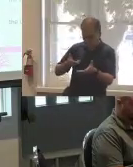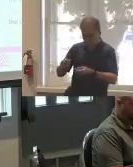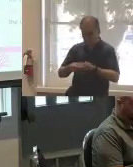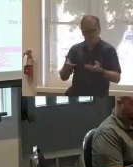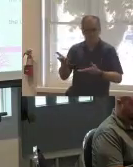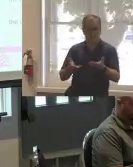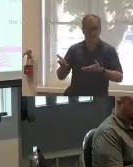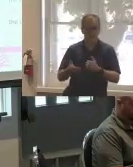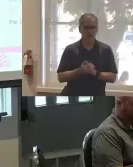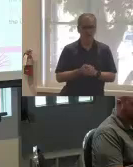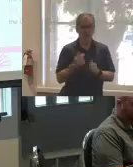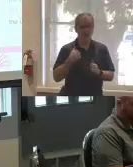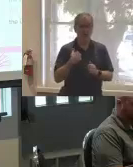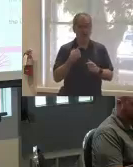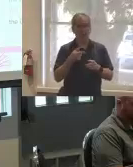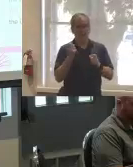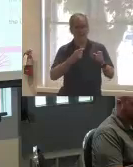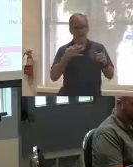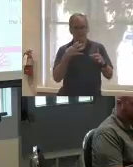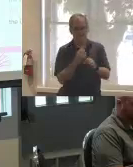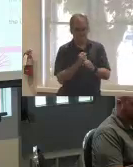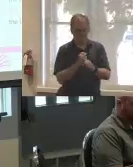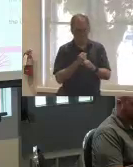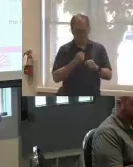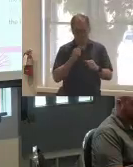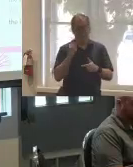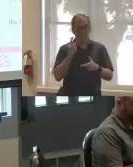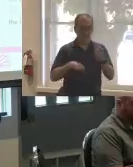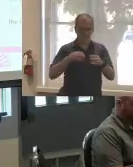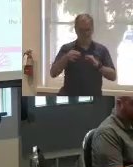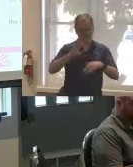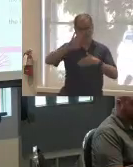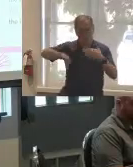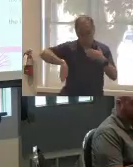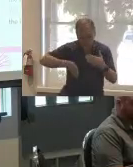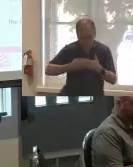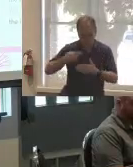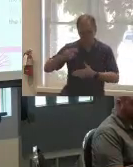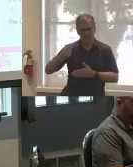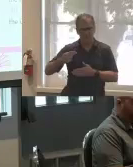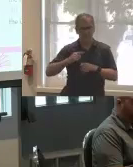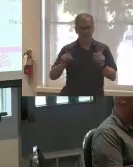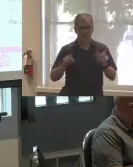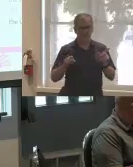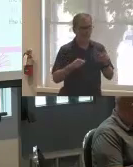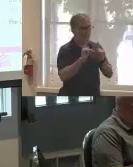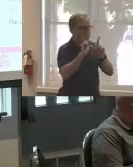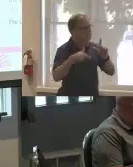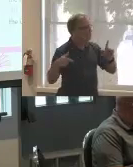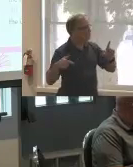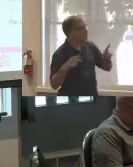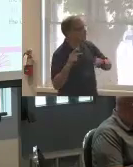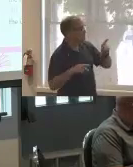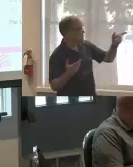because like I cannot really cover all aspects of the history, but you can see, like, you know, queer and trans people in this